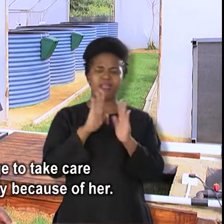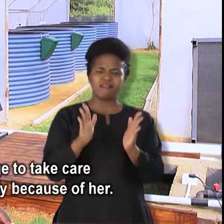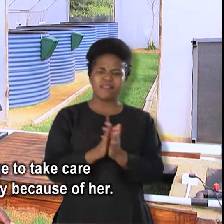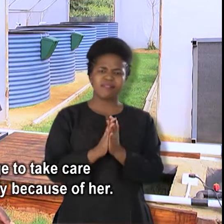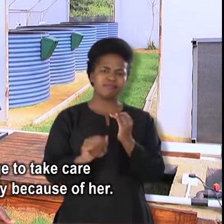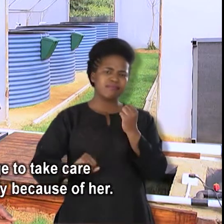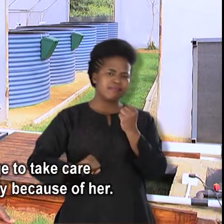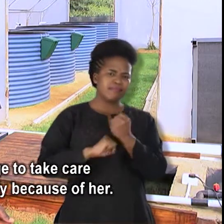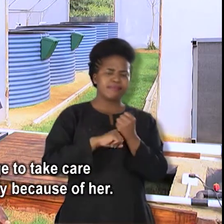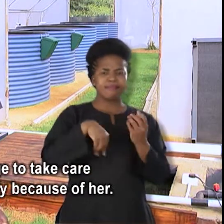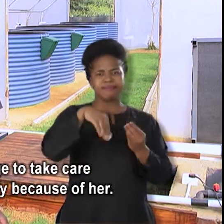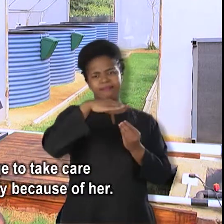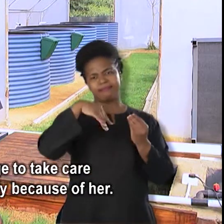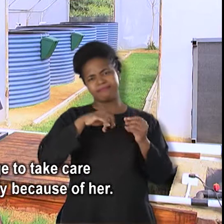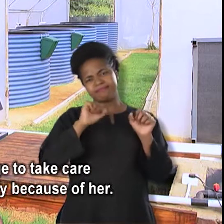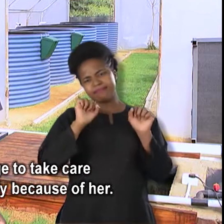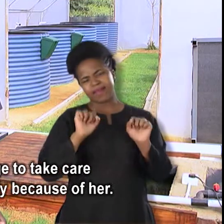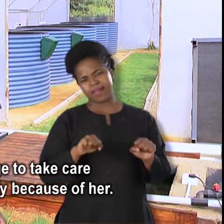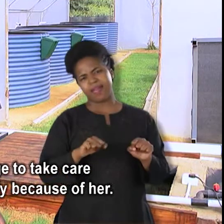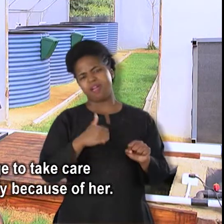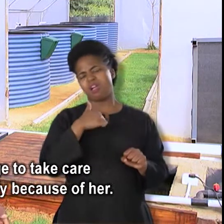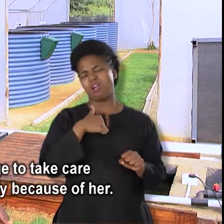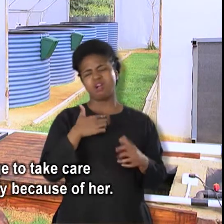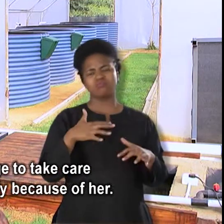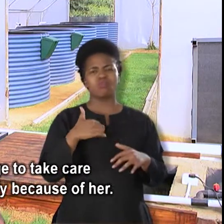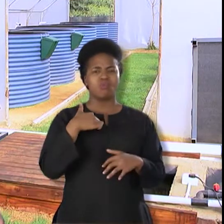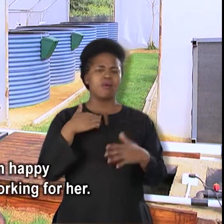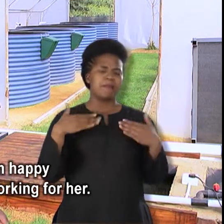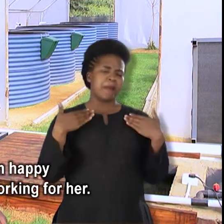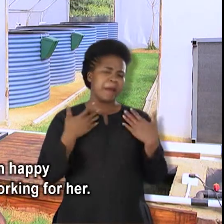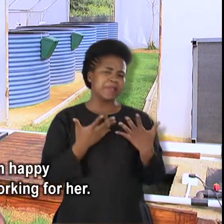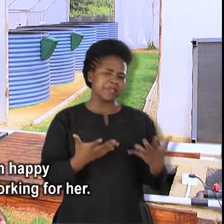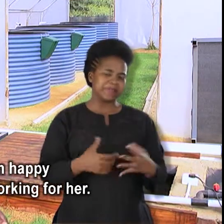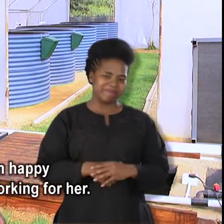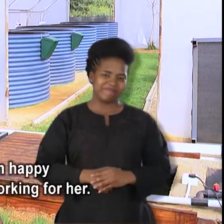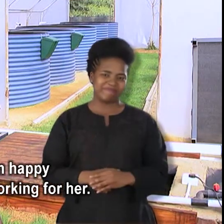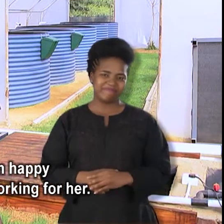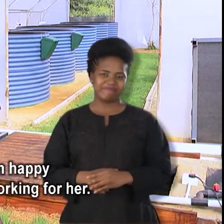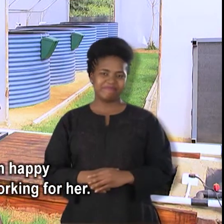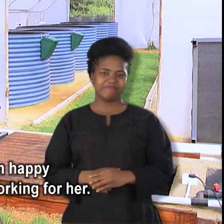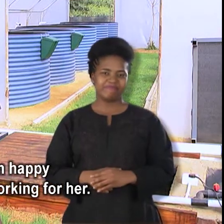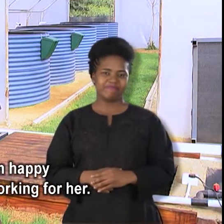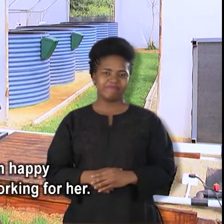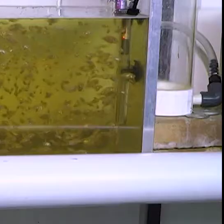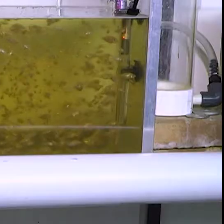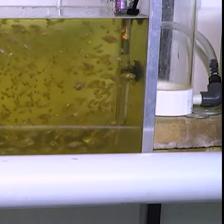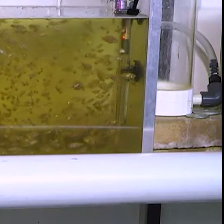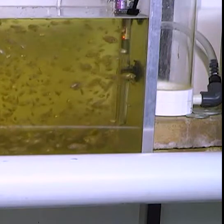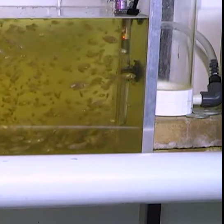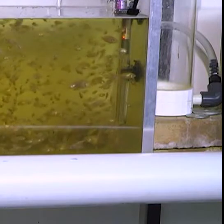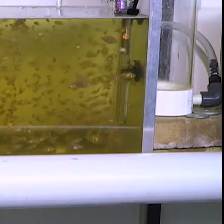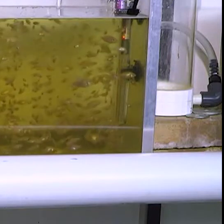I manage to take care of my family to her and I am happy to be working with her.